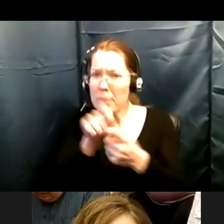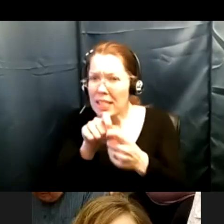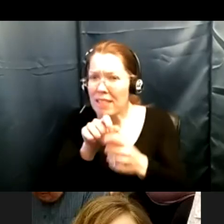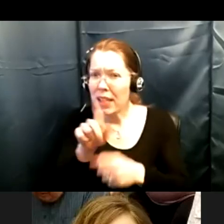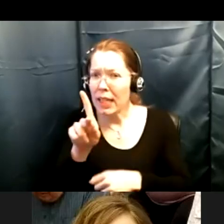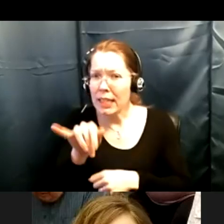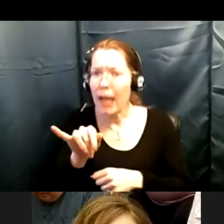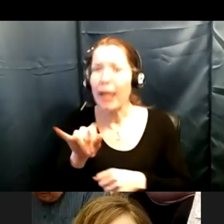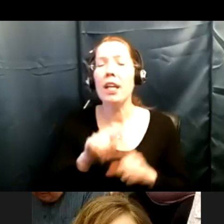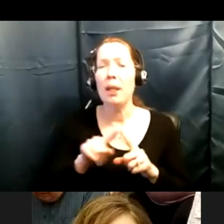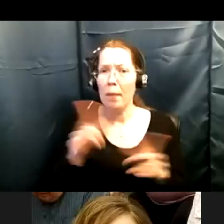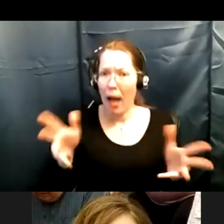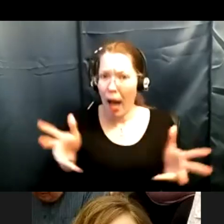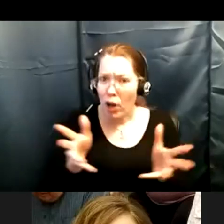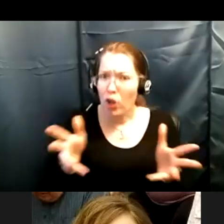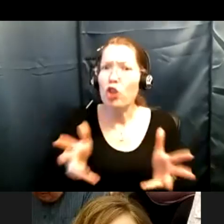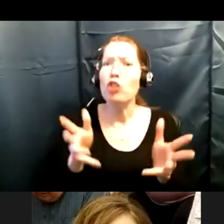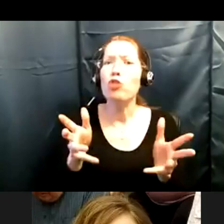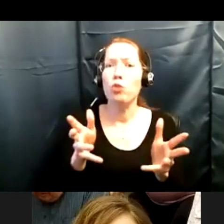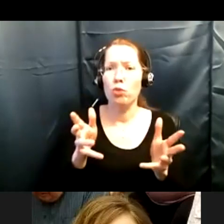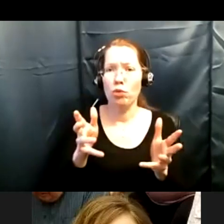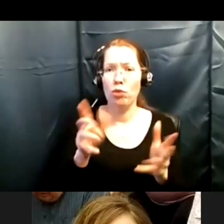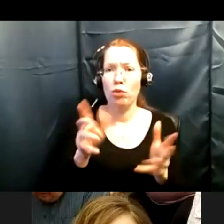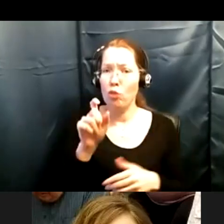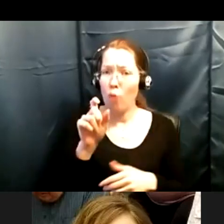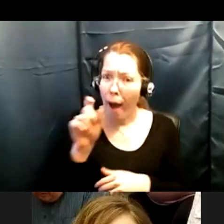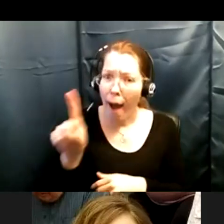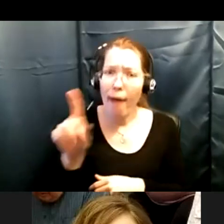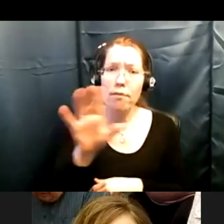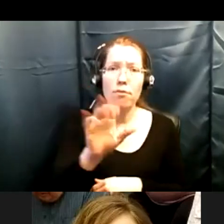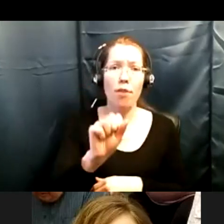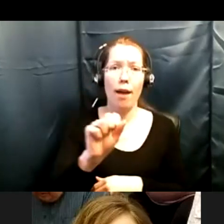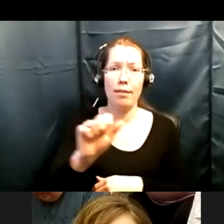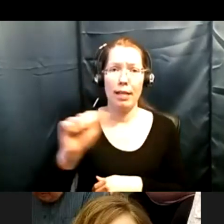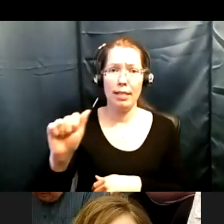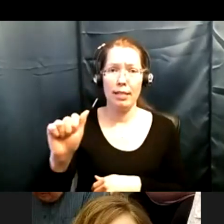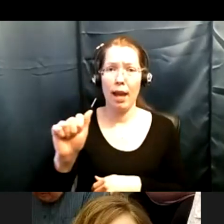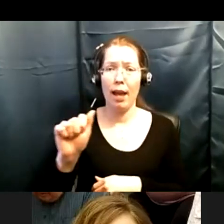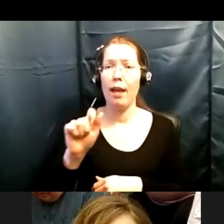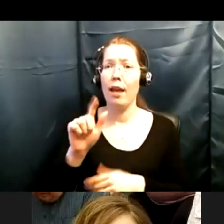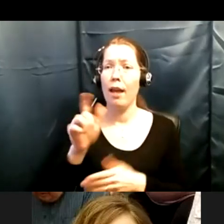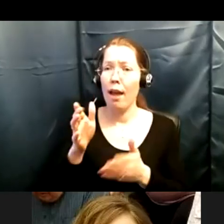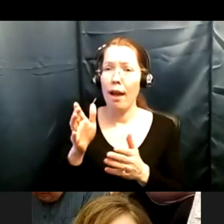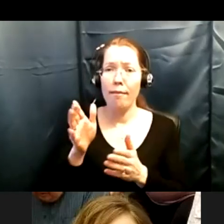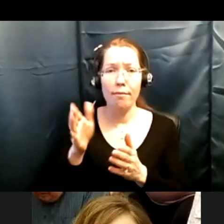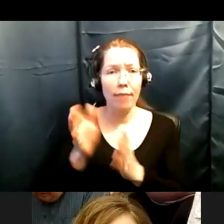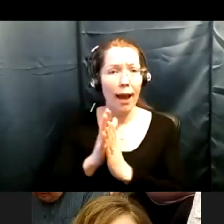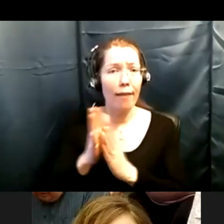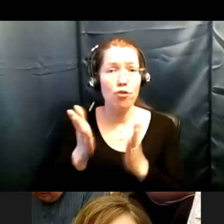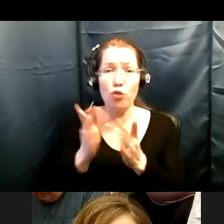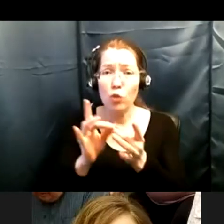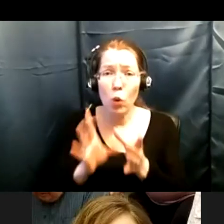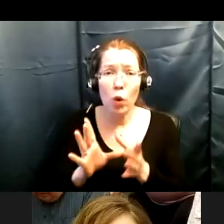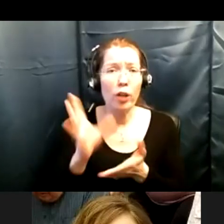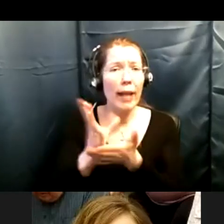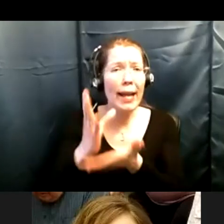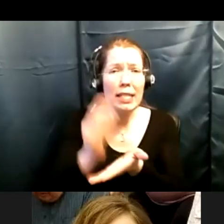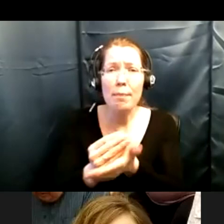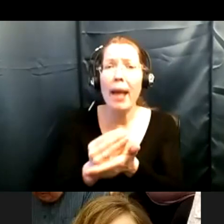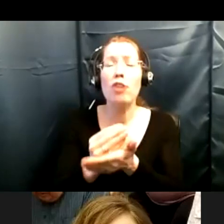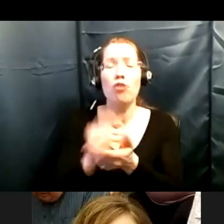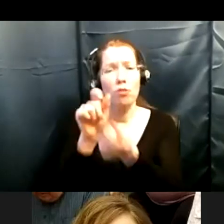I would encourage you to ask your SSA, ask your service coordinators, your case managers